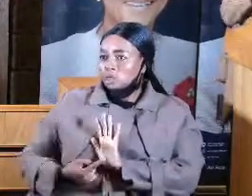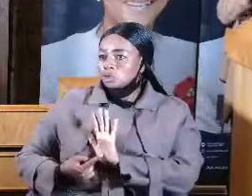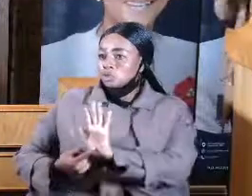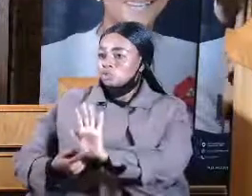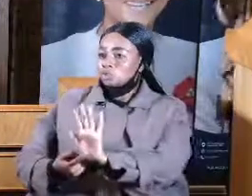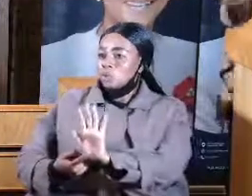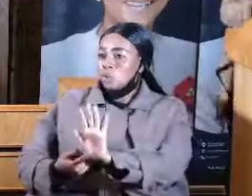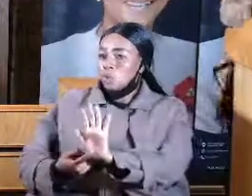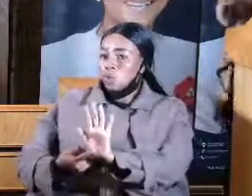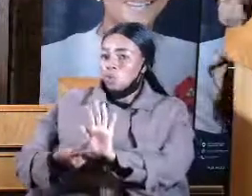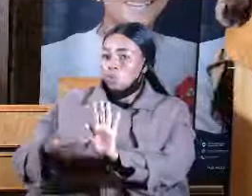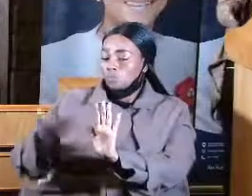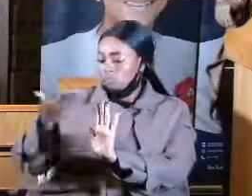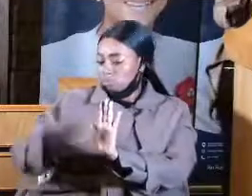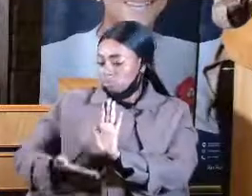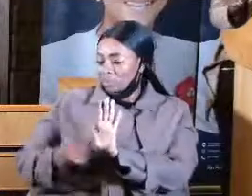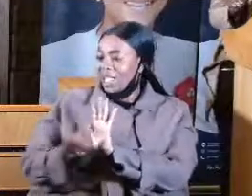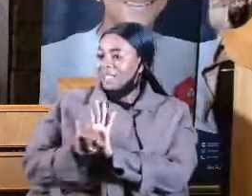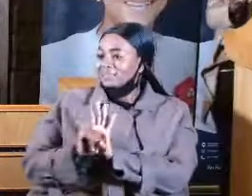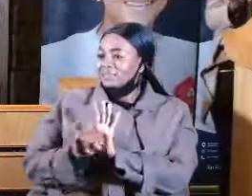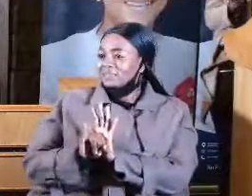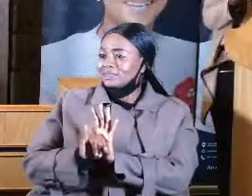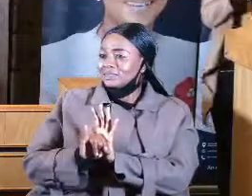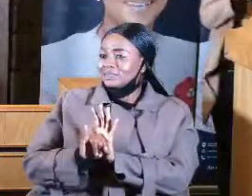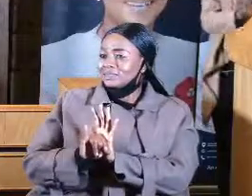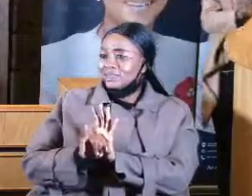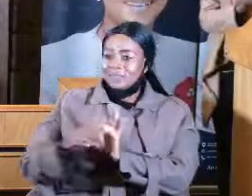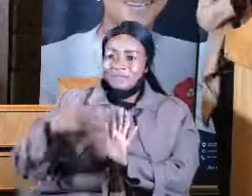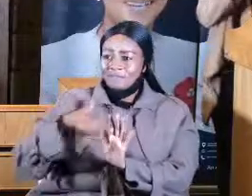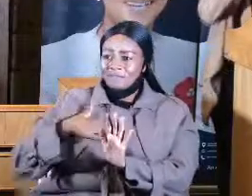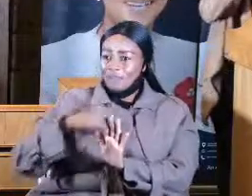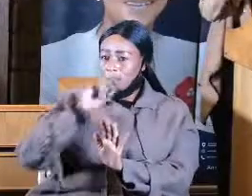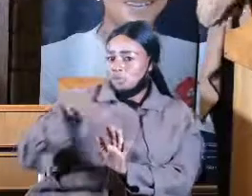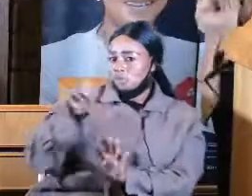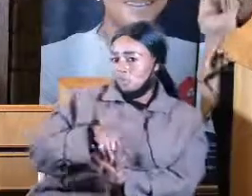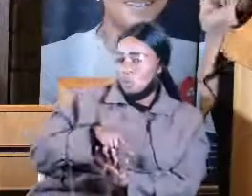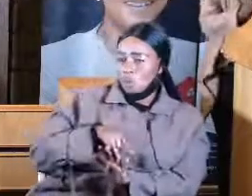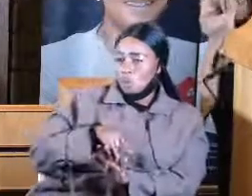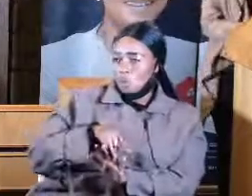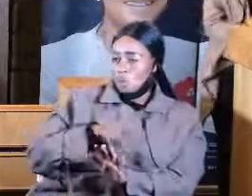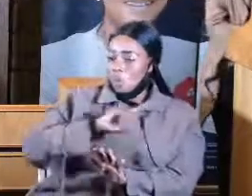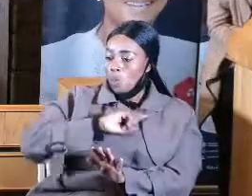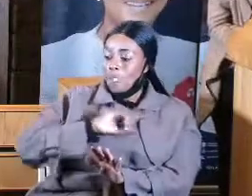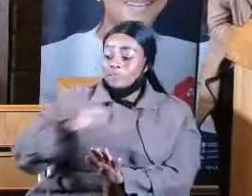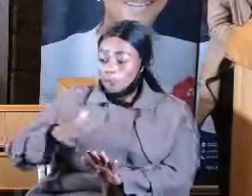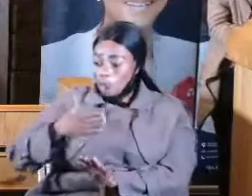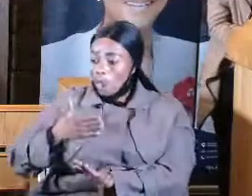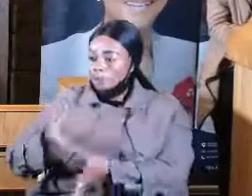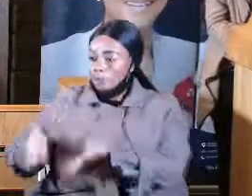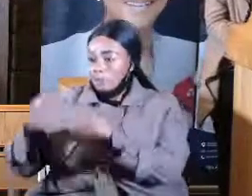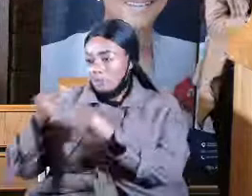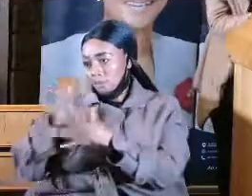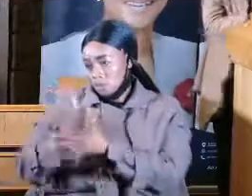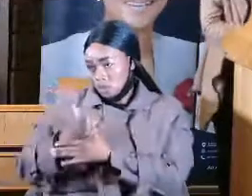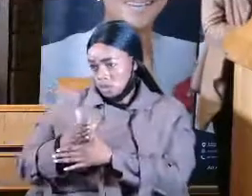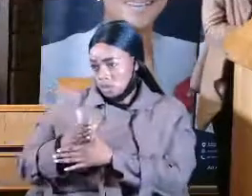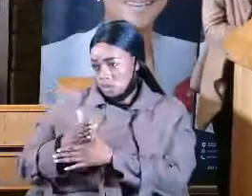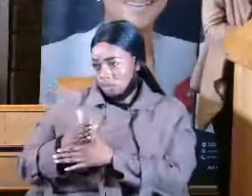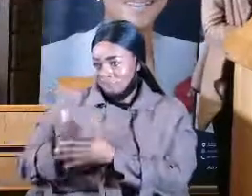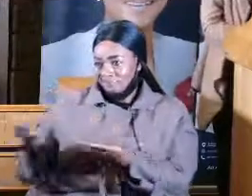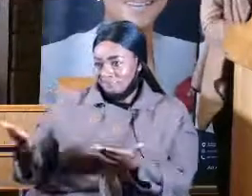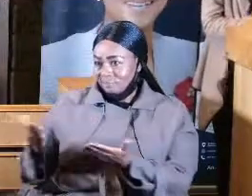in an identity that they do not identify as, because they want to get that job. So this is